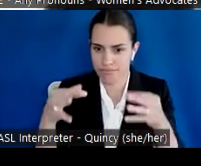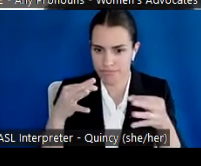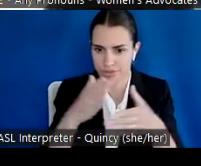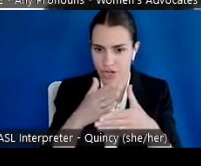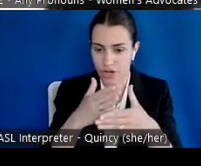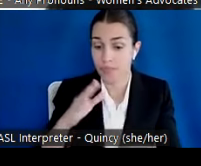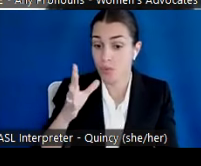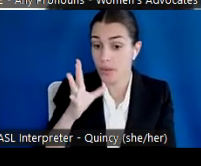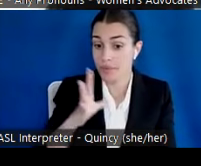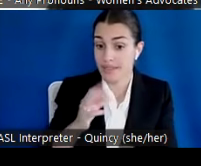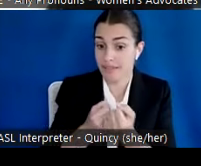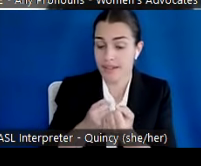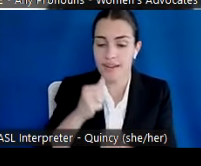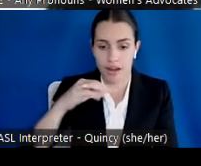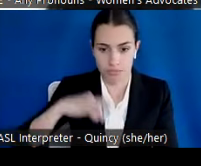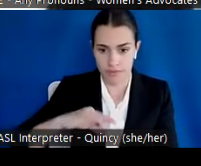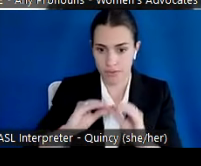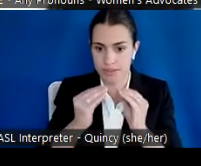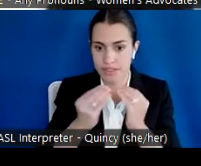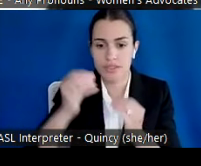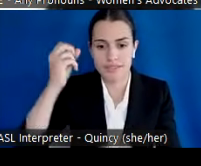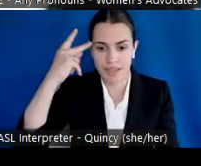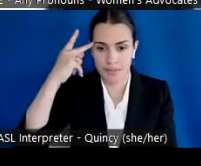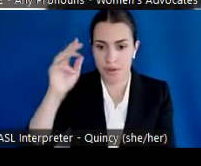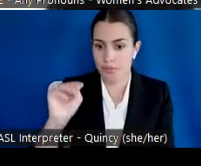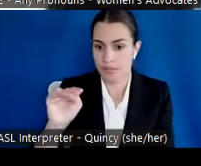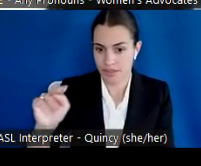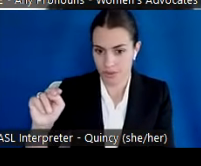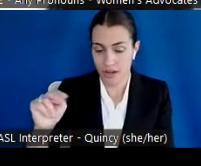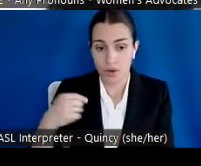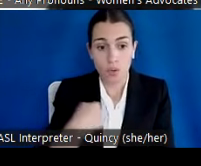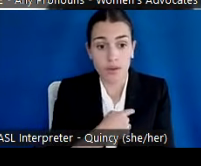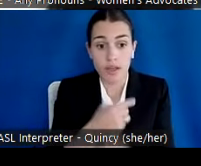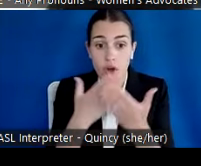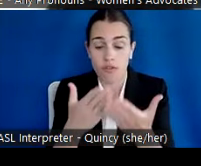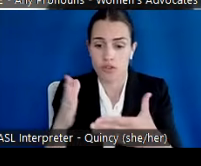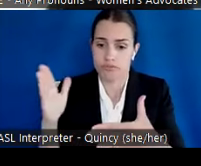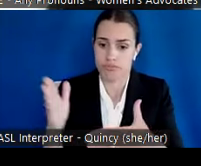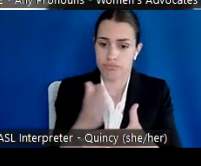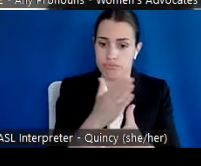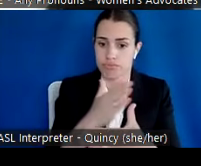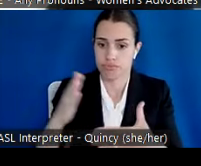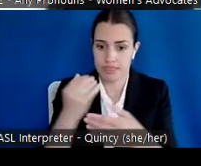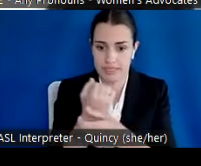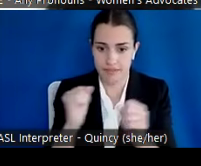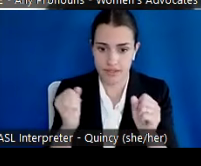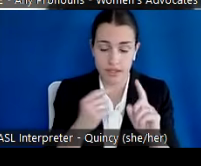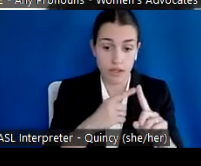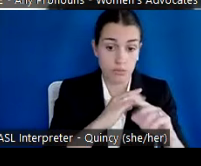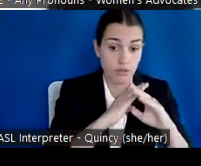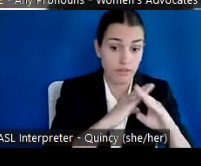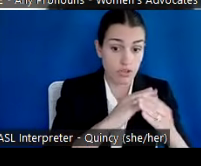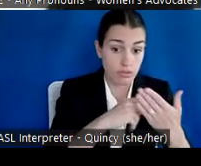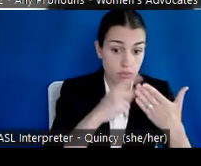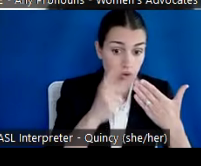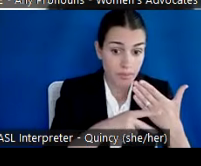a nonprofit organization in St. Paul, Minnesota, that offers a continuum of safety through our prevention programming,